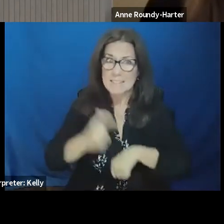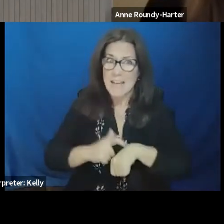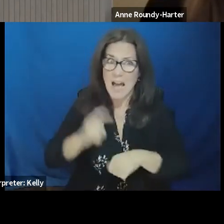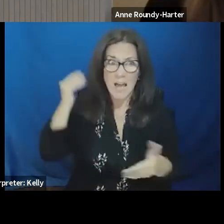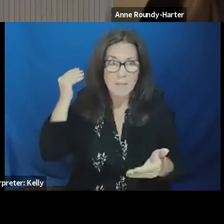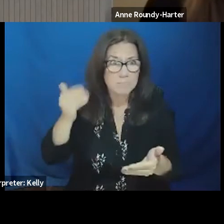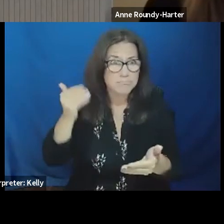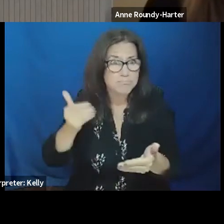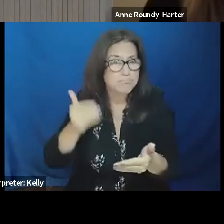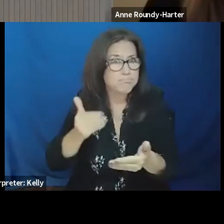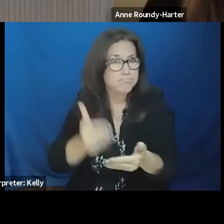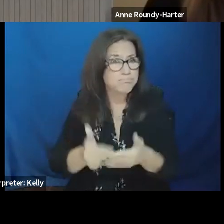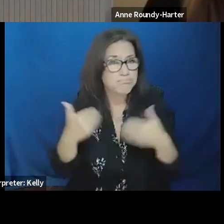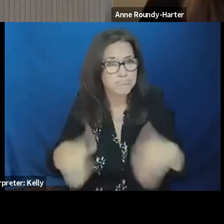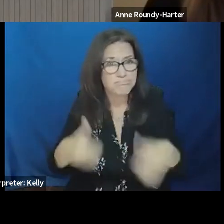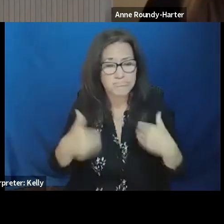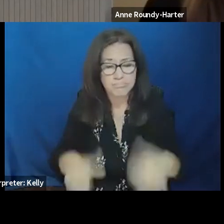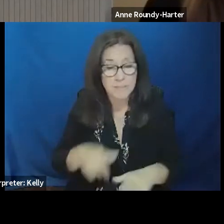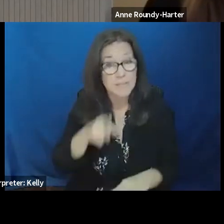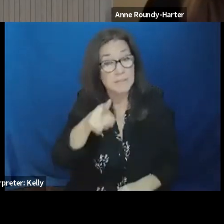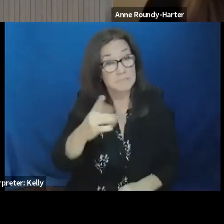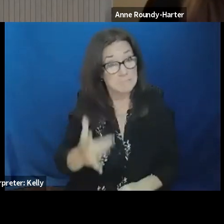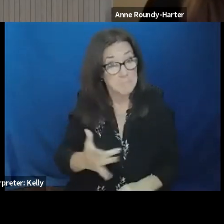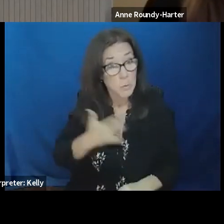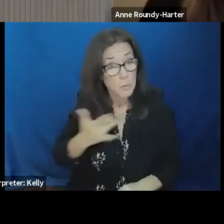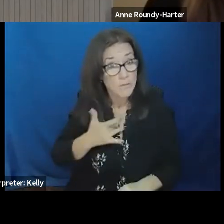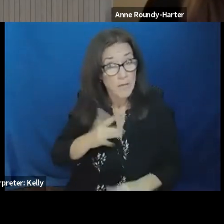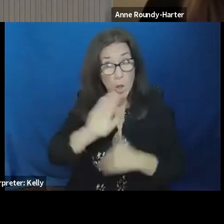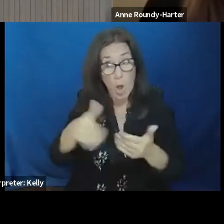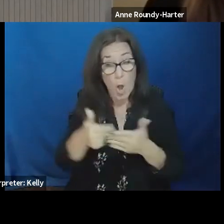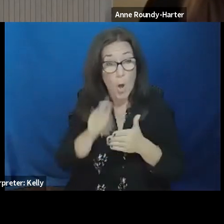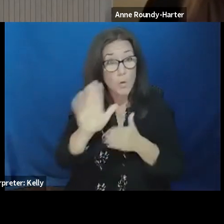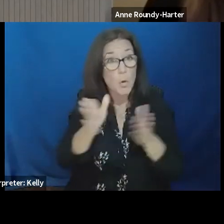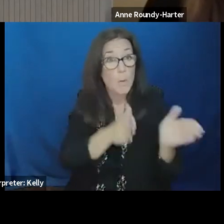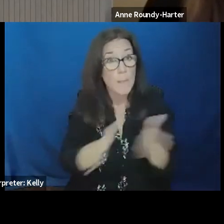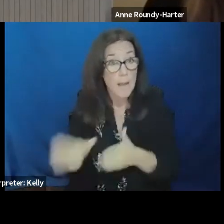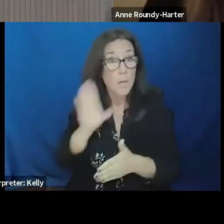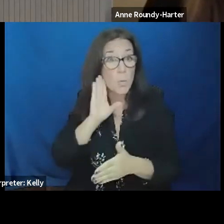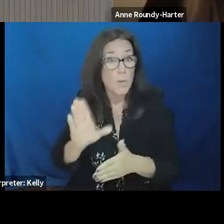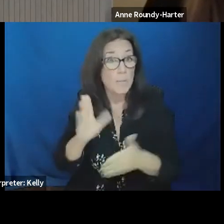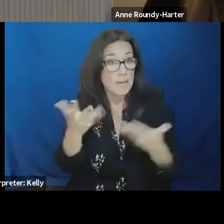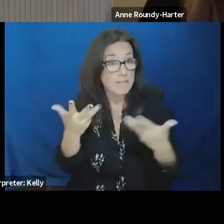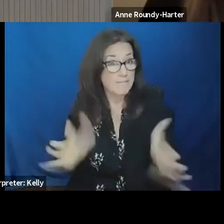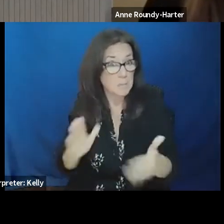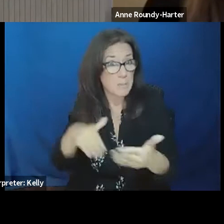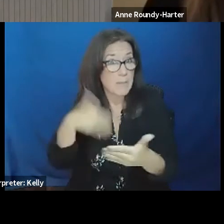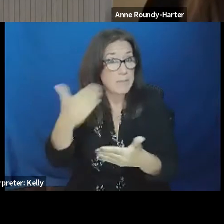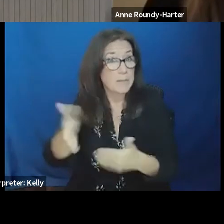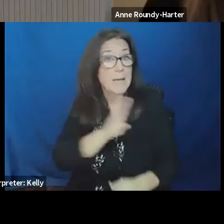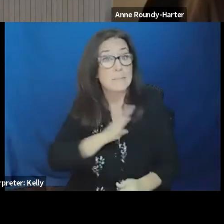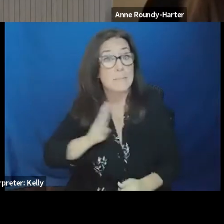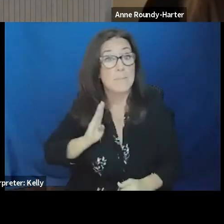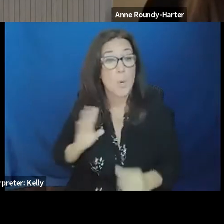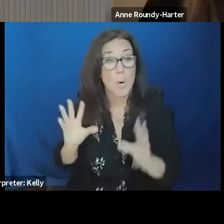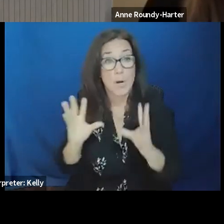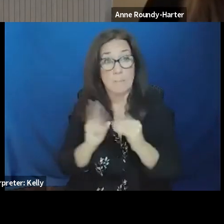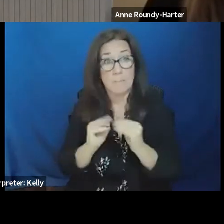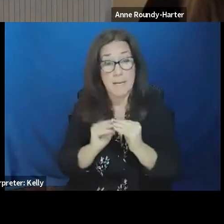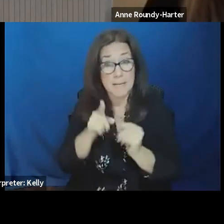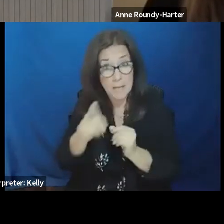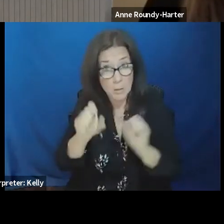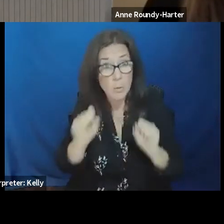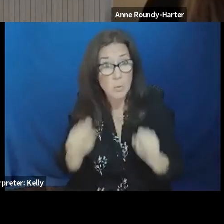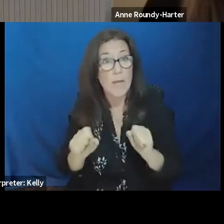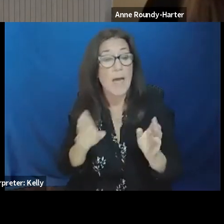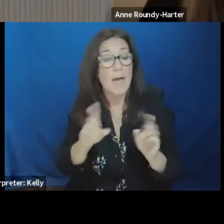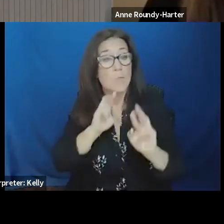guess I would ask you, do you think that all your planning will be done by the next board meeting and you can report to us exactly what's going